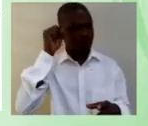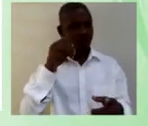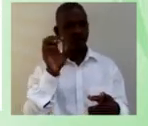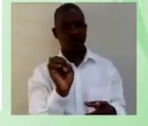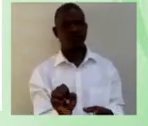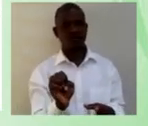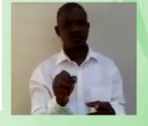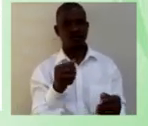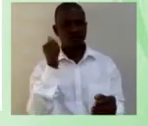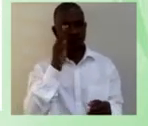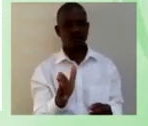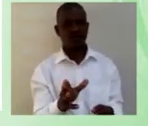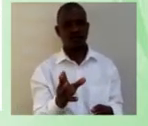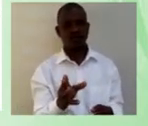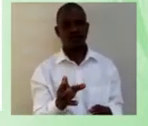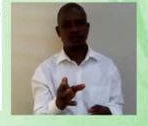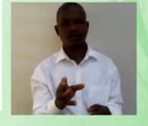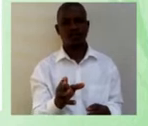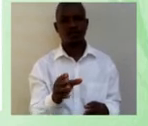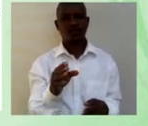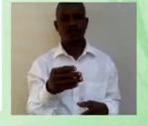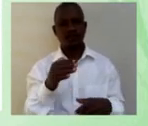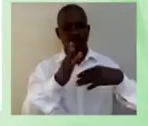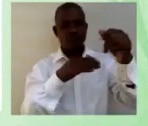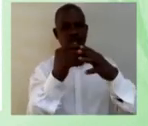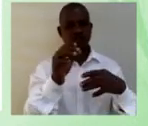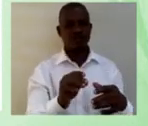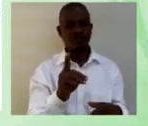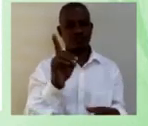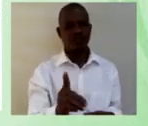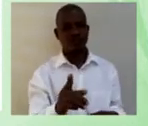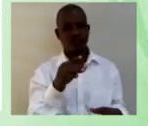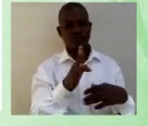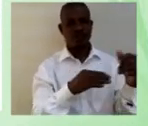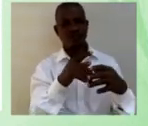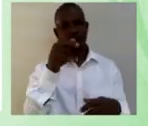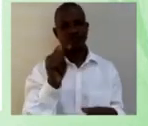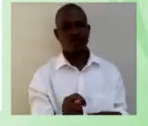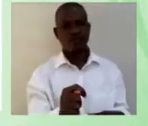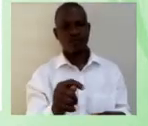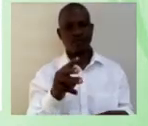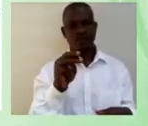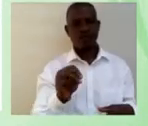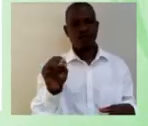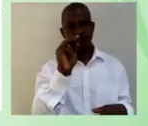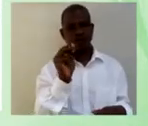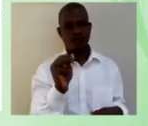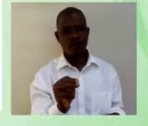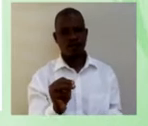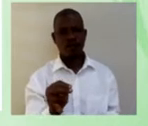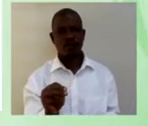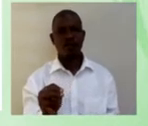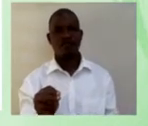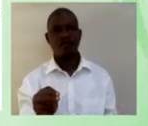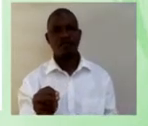sound E. Women. Built, guilt. Monday,